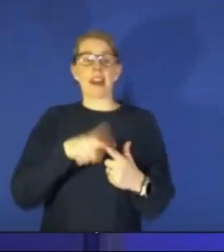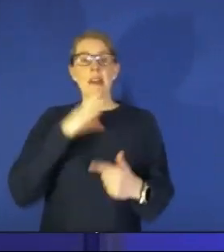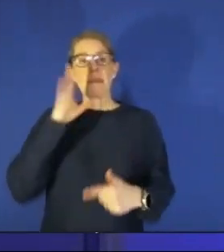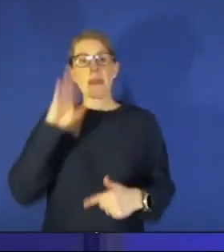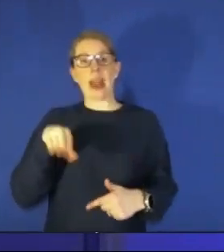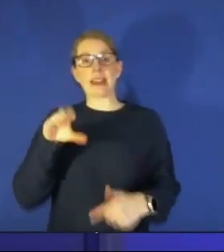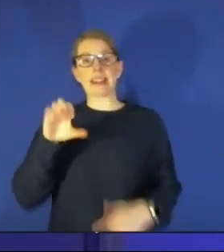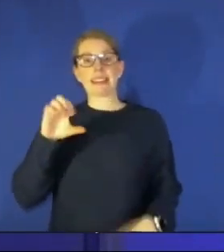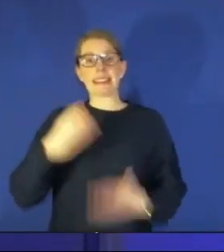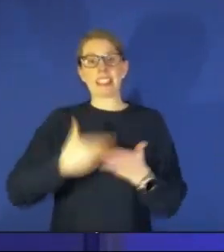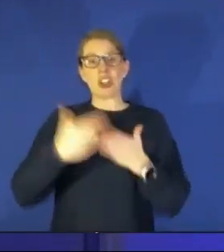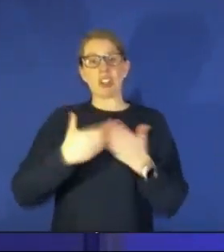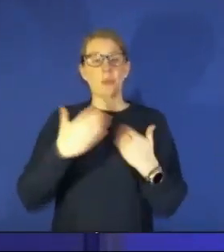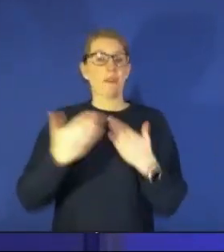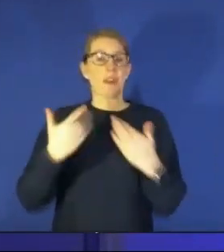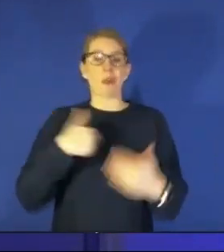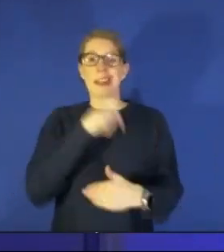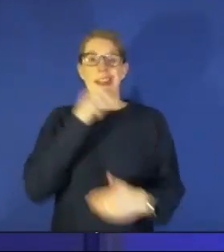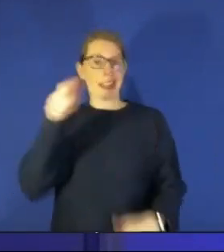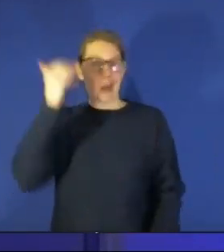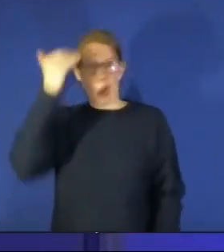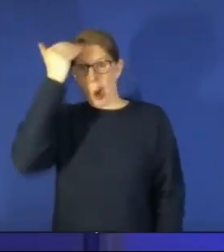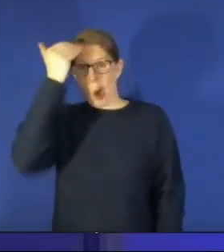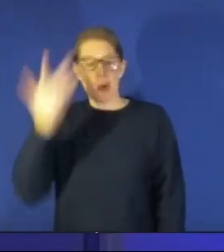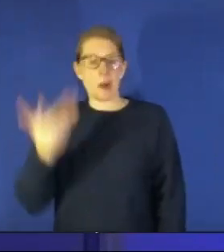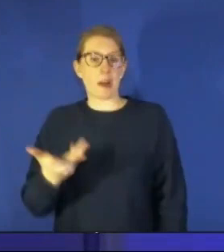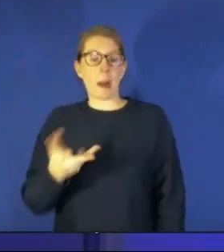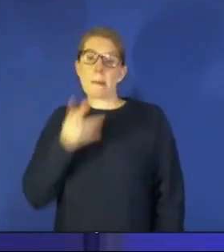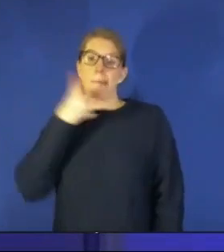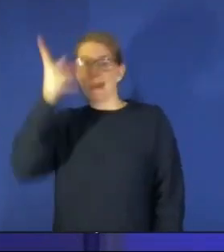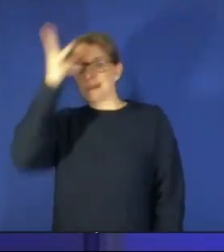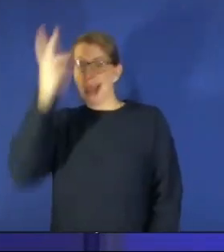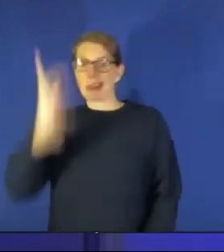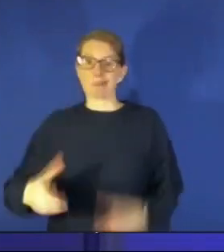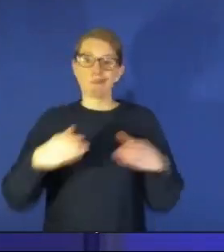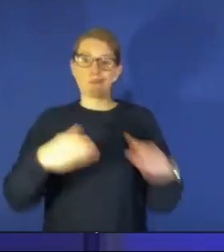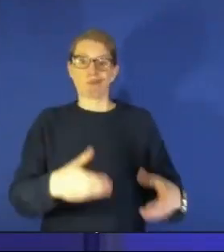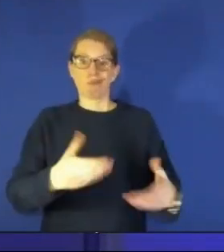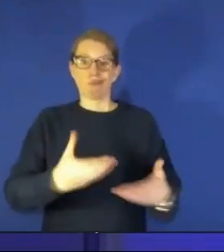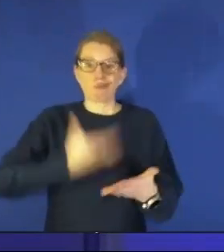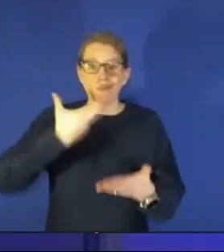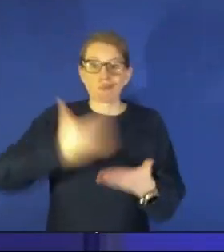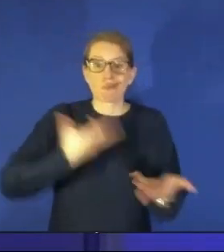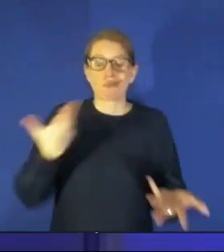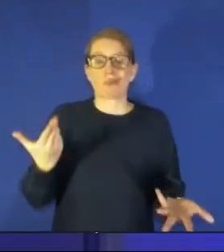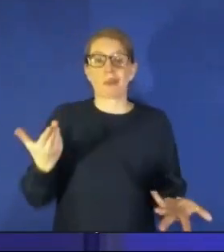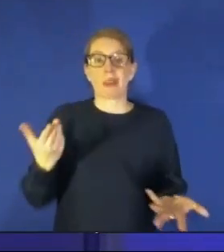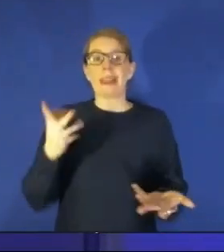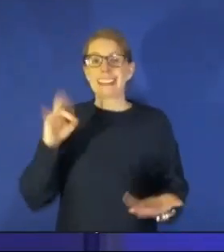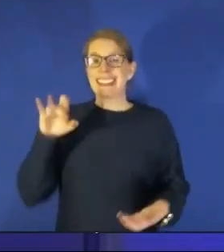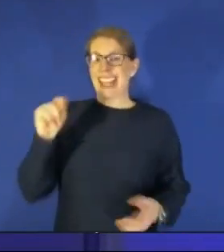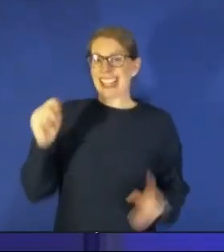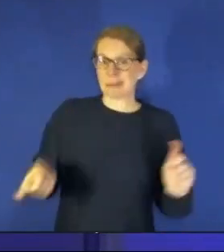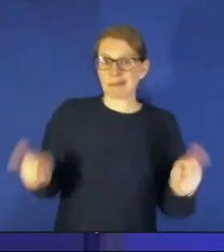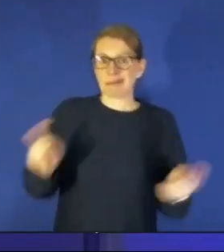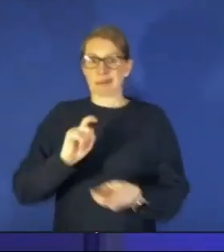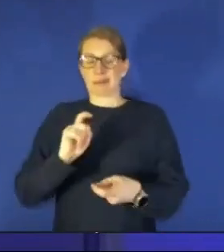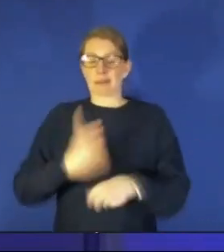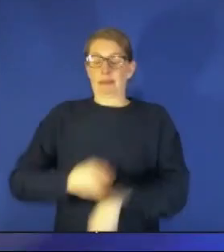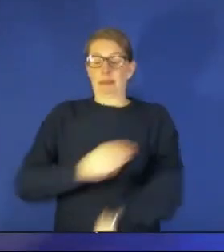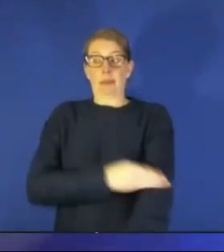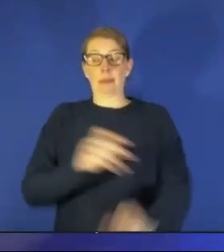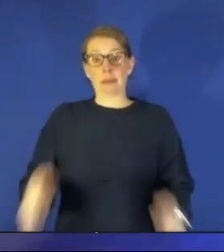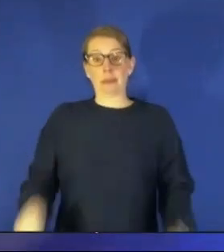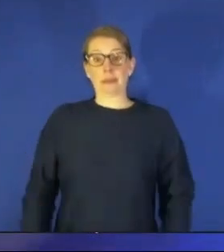know, at our age, that this is just what moms and dads did and the whole thing. But my diet could be a lot better.